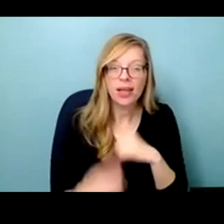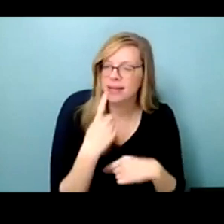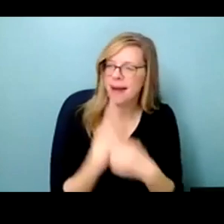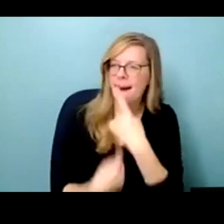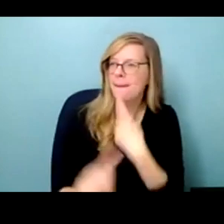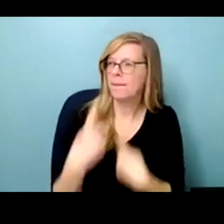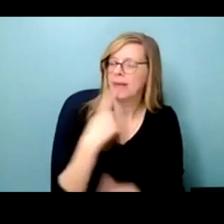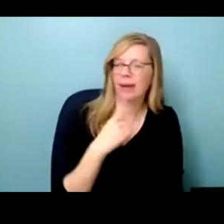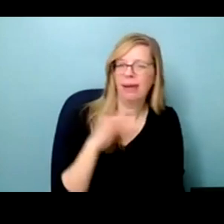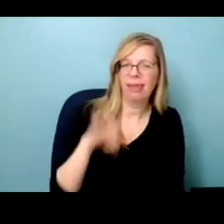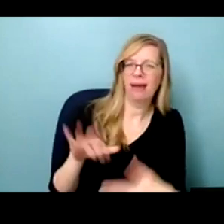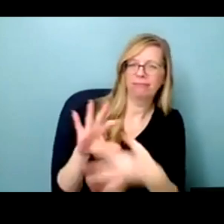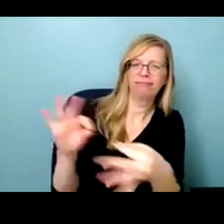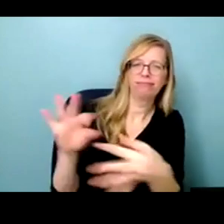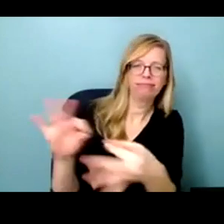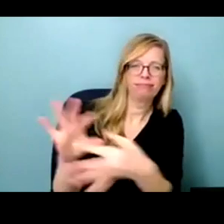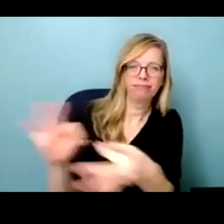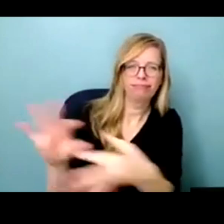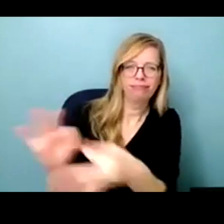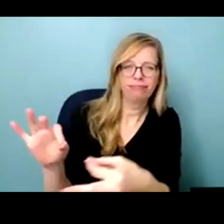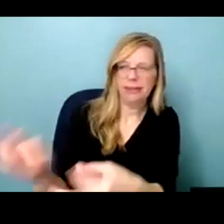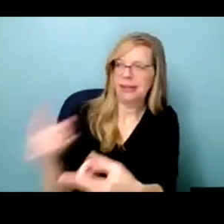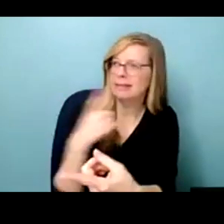you said to me.